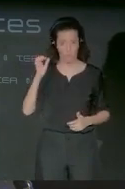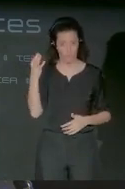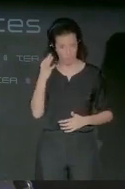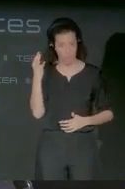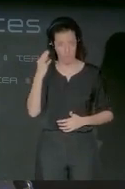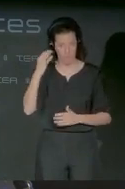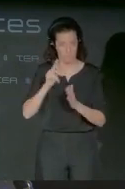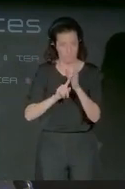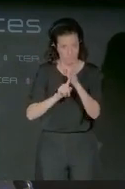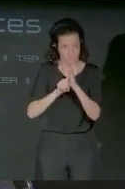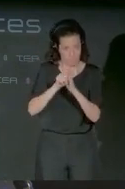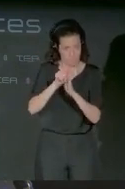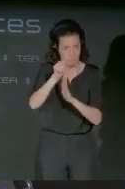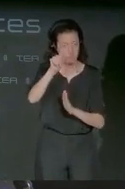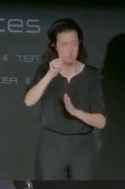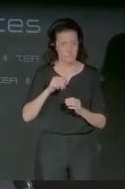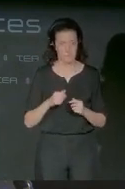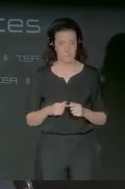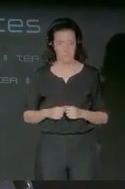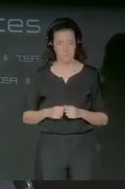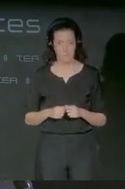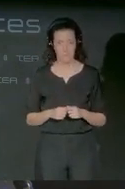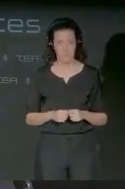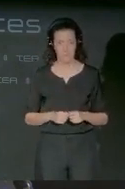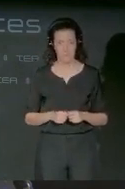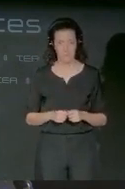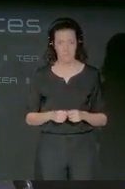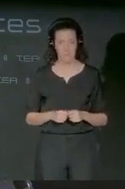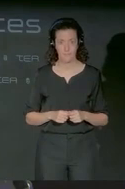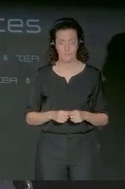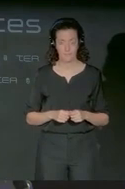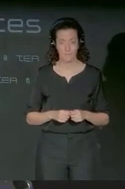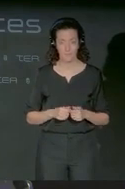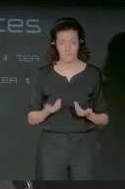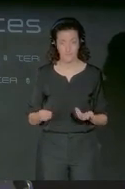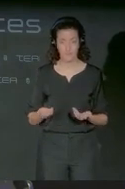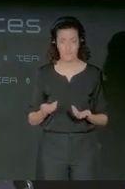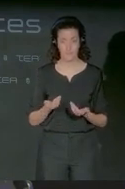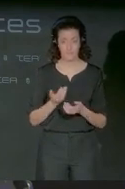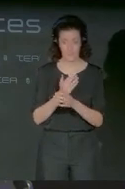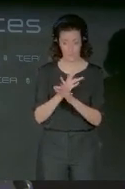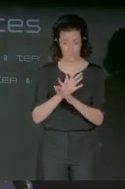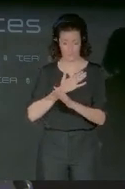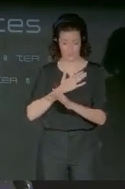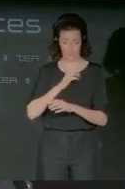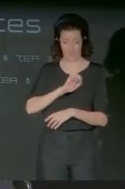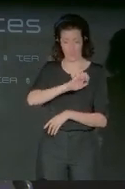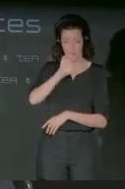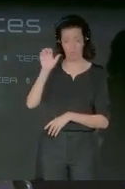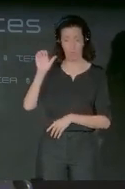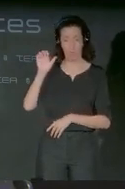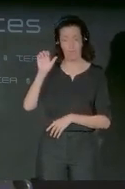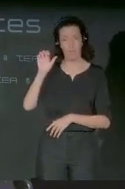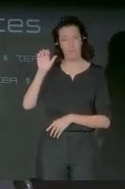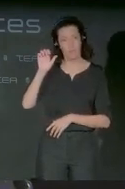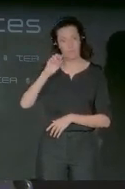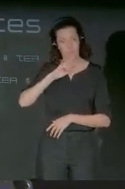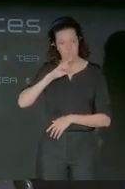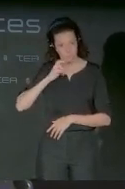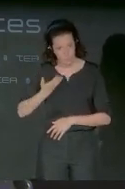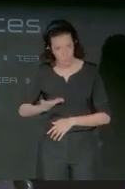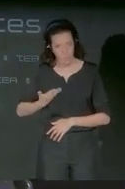that when we have these great European games that have huge cultural potential, huge economic potential, they are able to access this